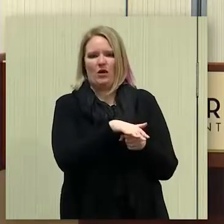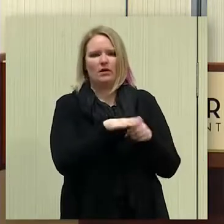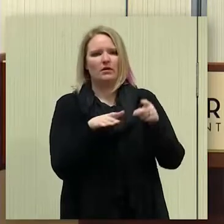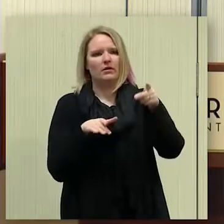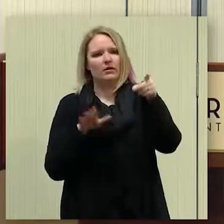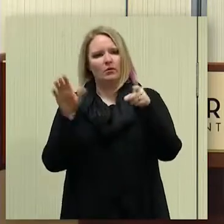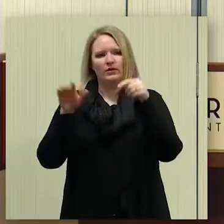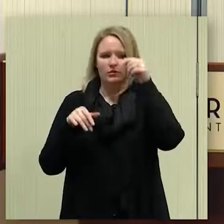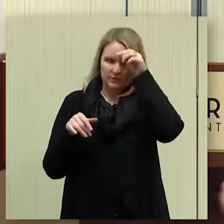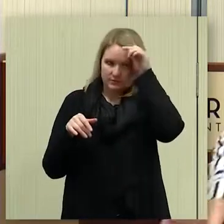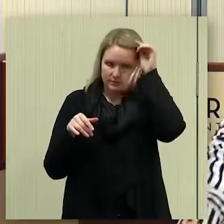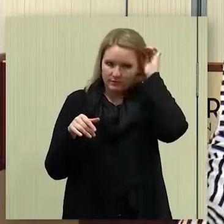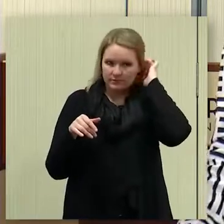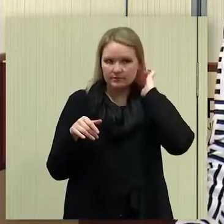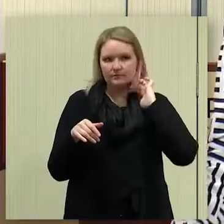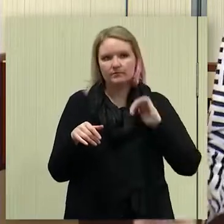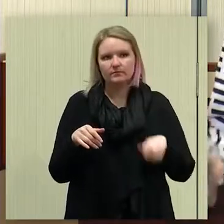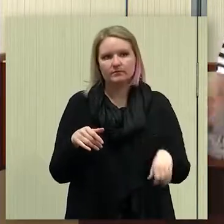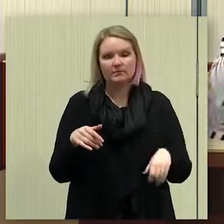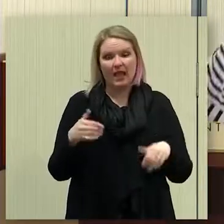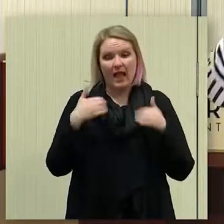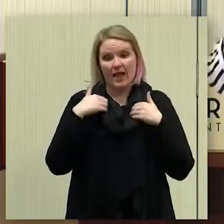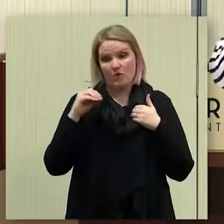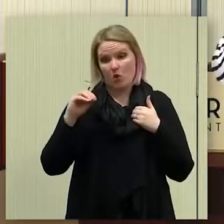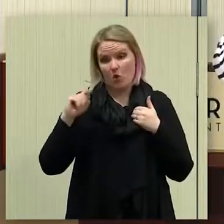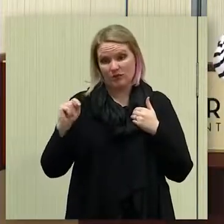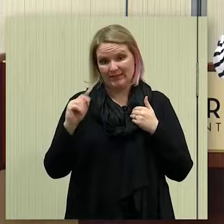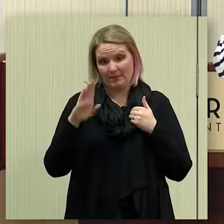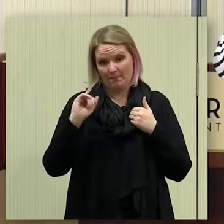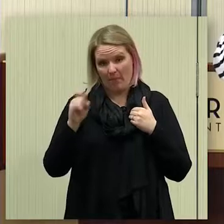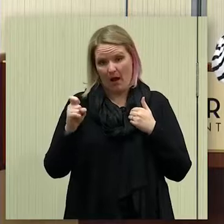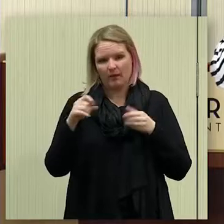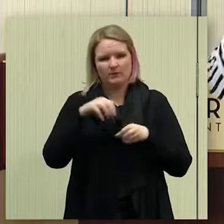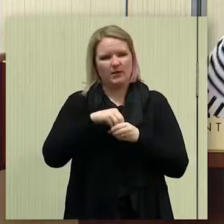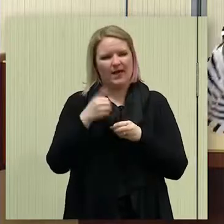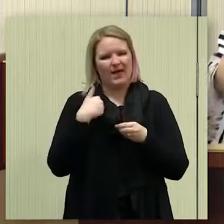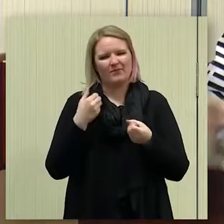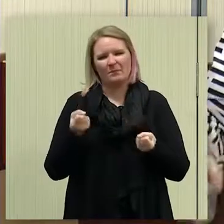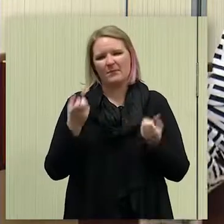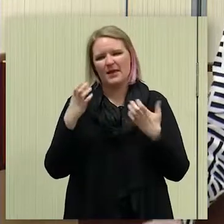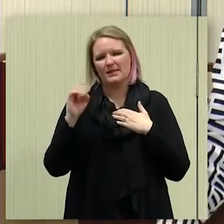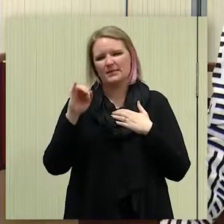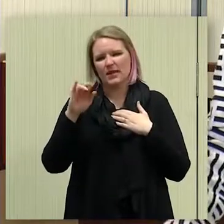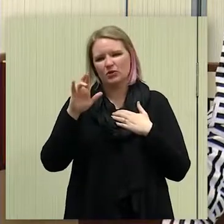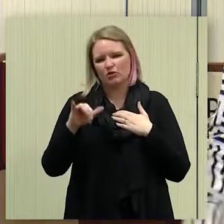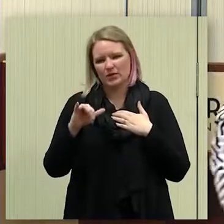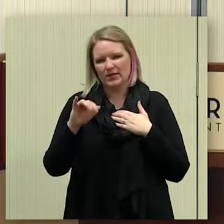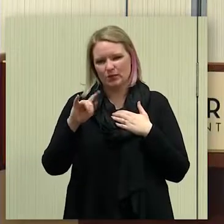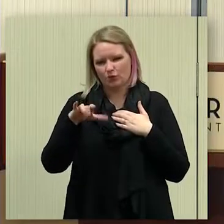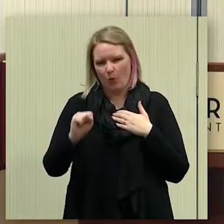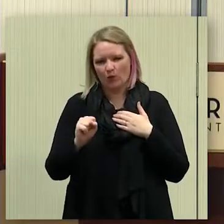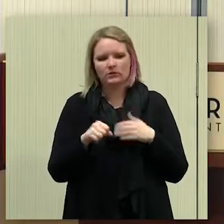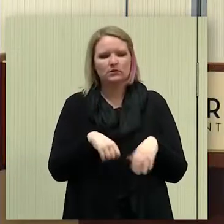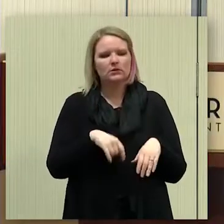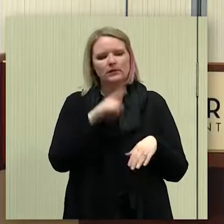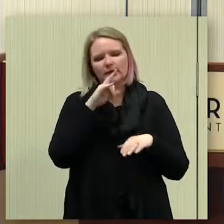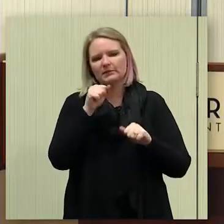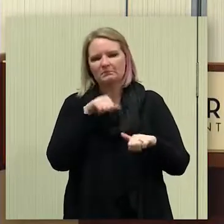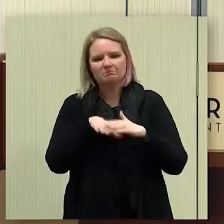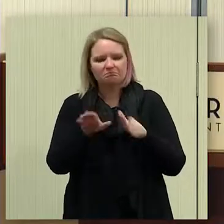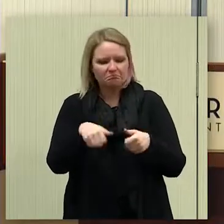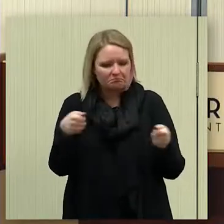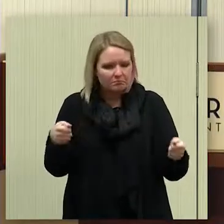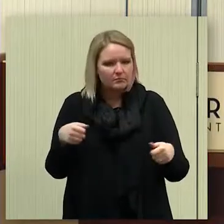Yeah. I have a OT box with just a bunch of sensory tools that the kids can access, and in the past, I've